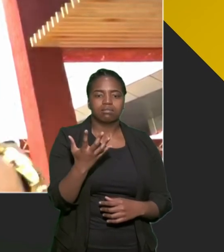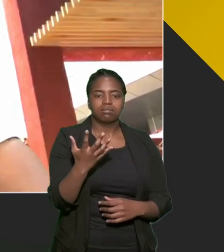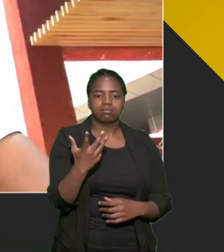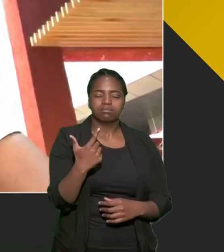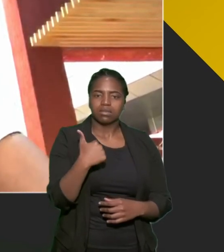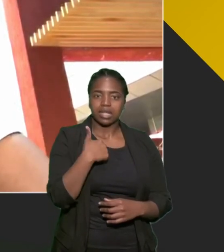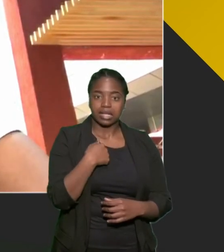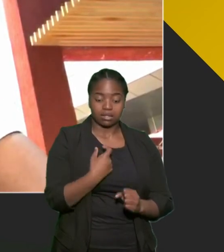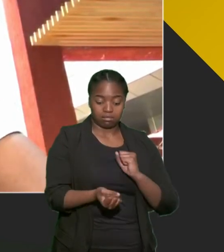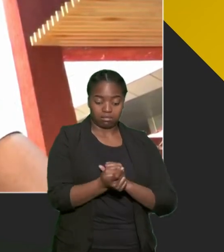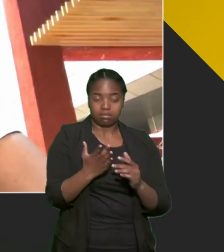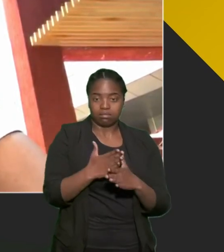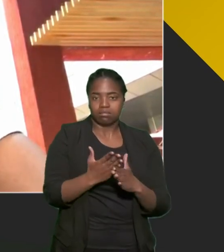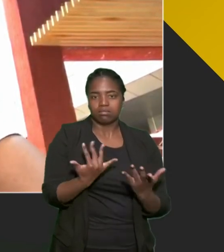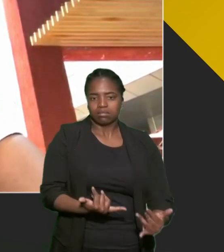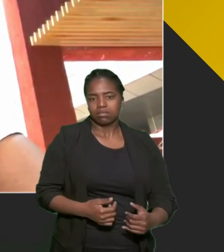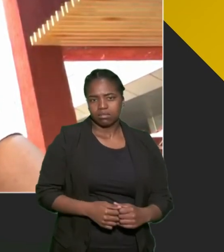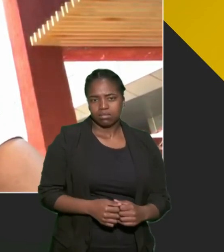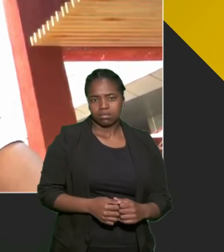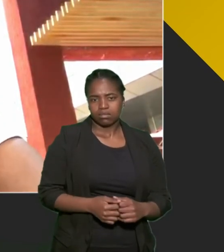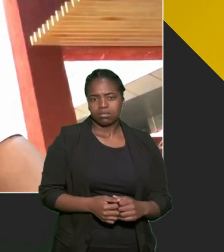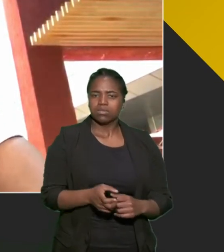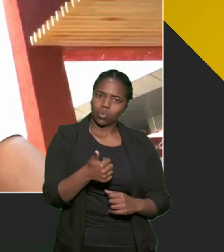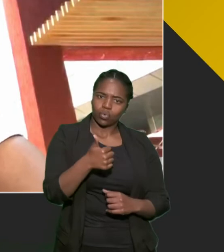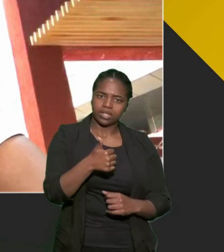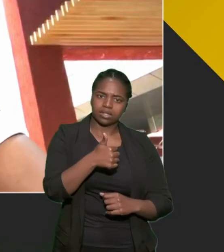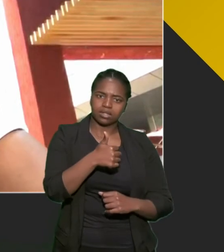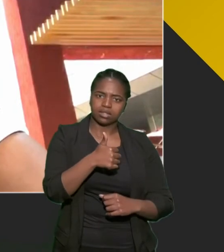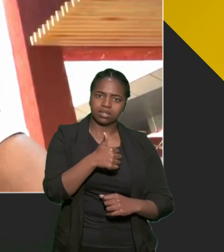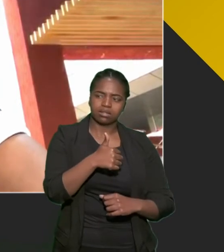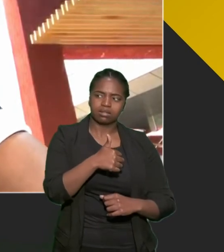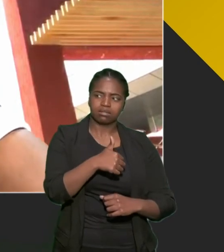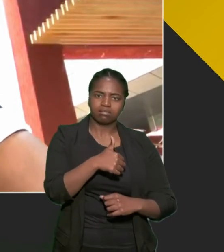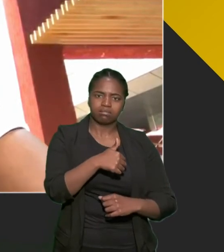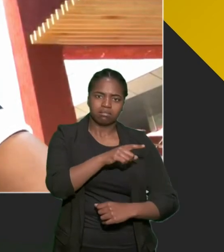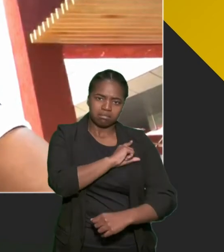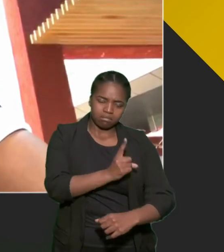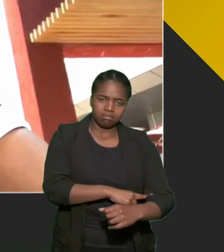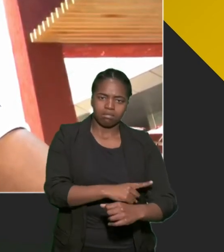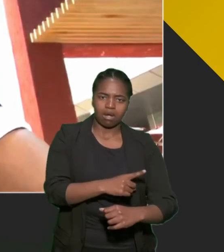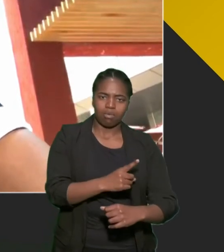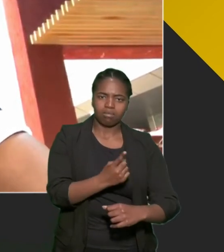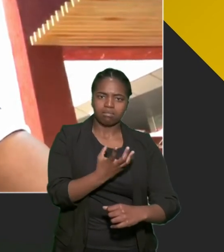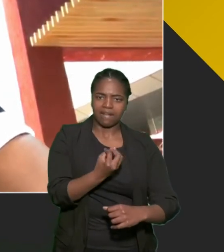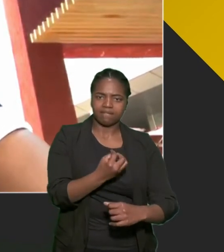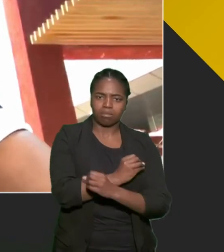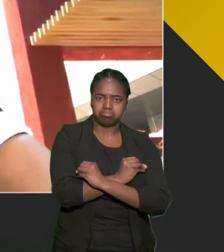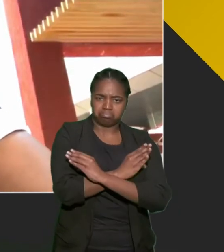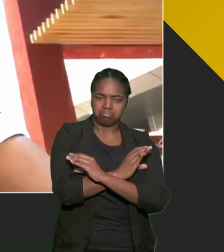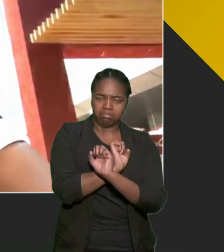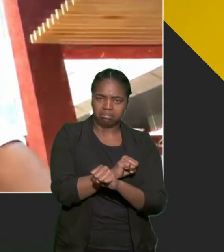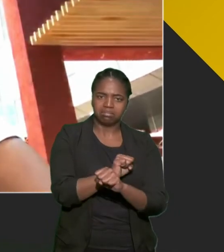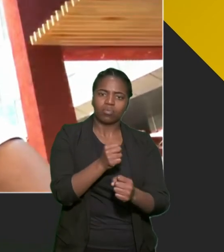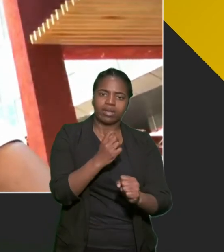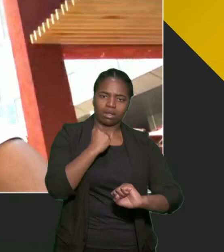that is in place so far. So it's a really good and empowering thing to be a young person that is trying to grow